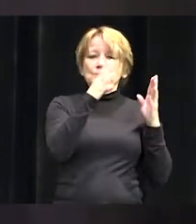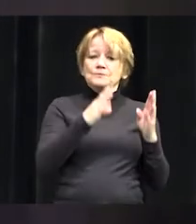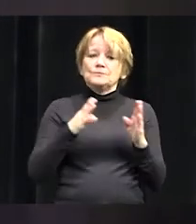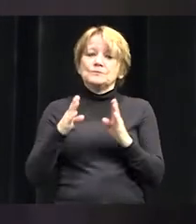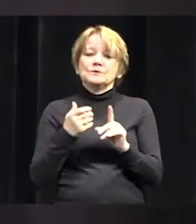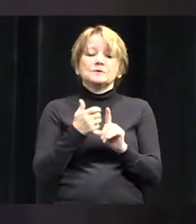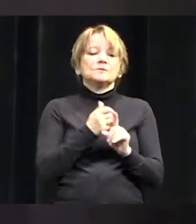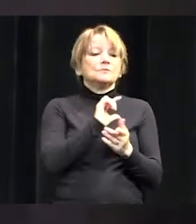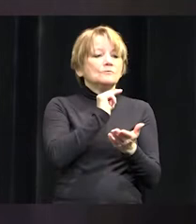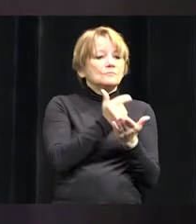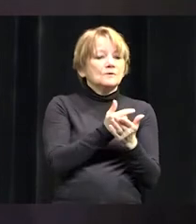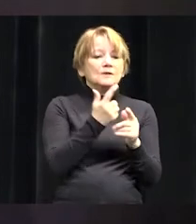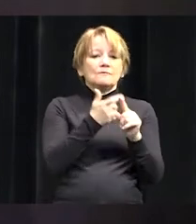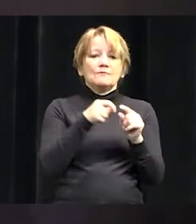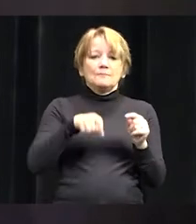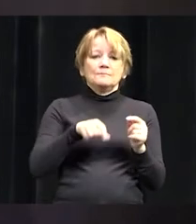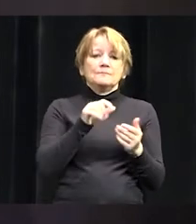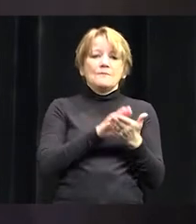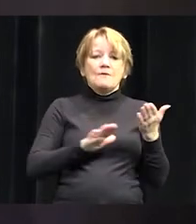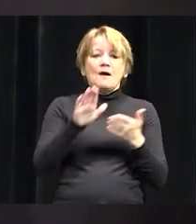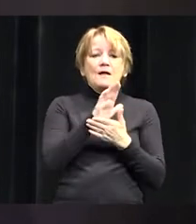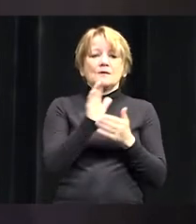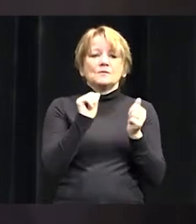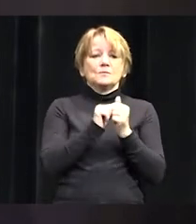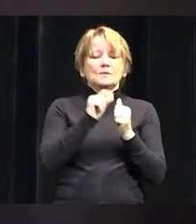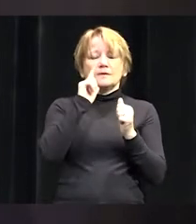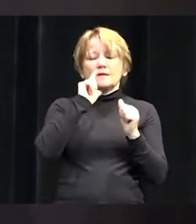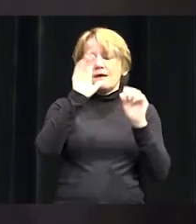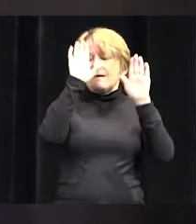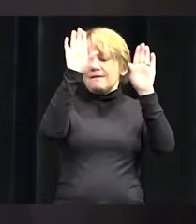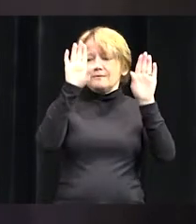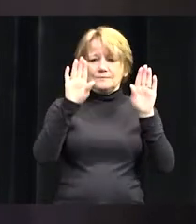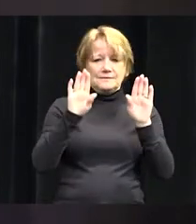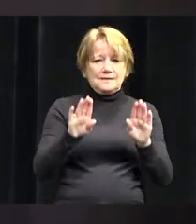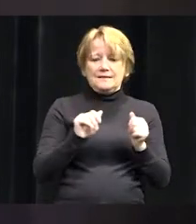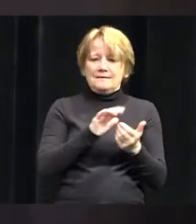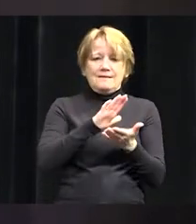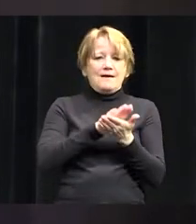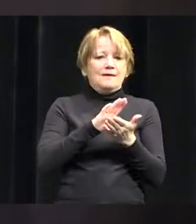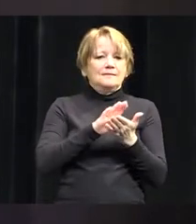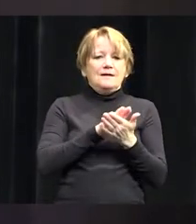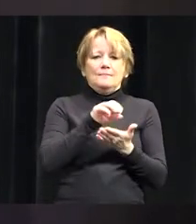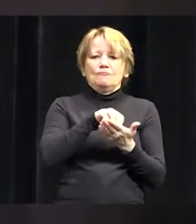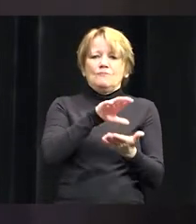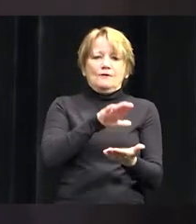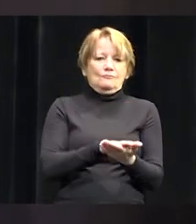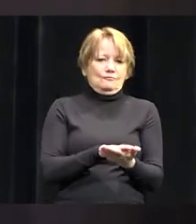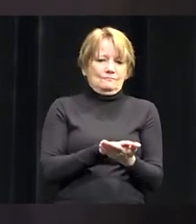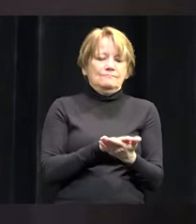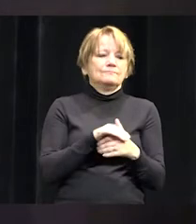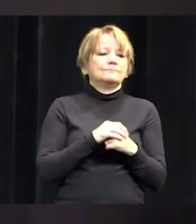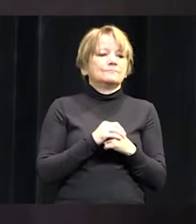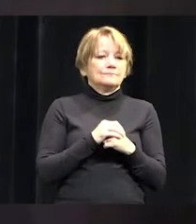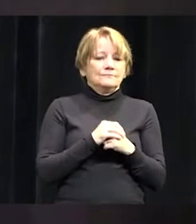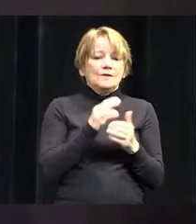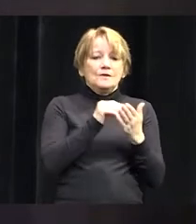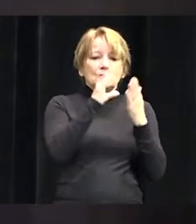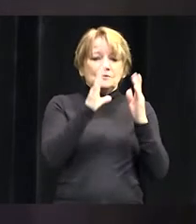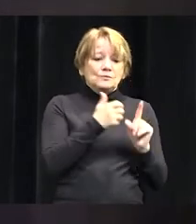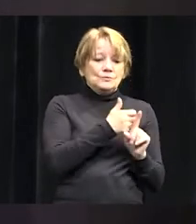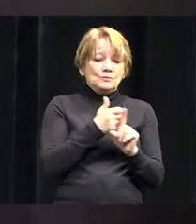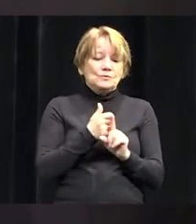those students who graduate from the college with an outstanding academic record